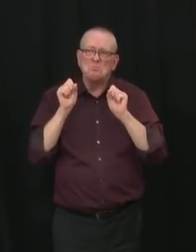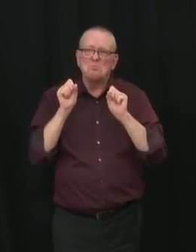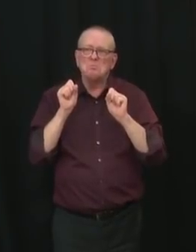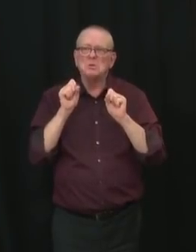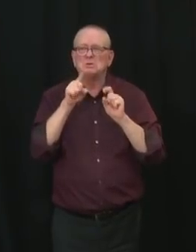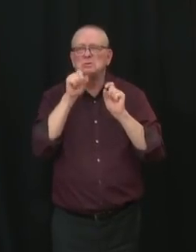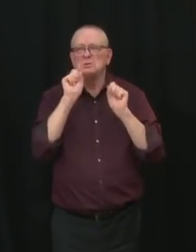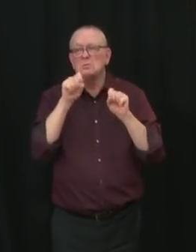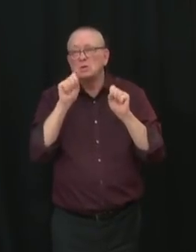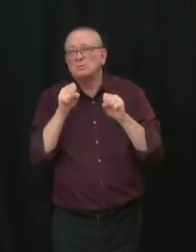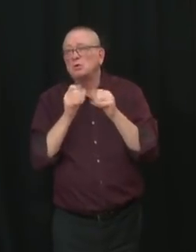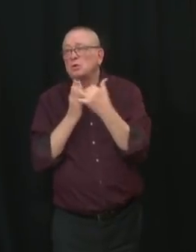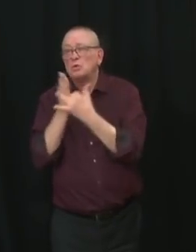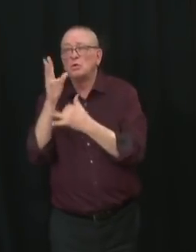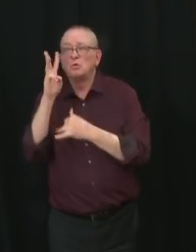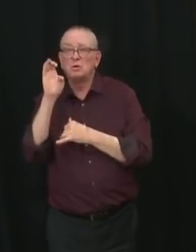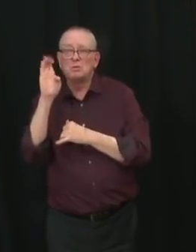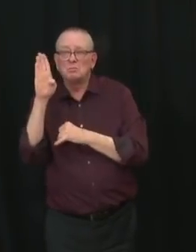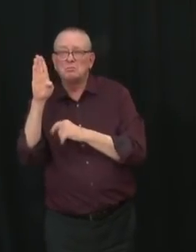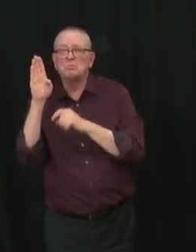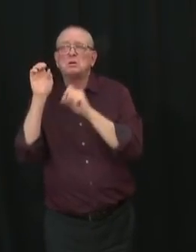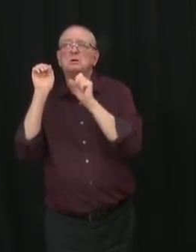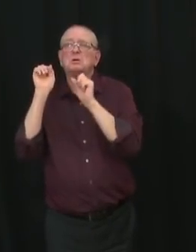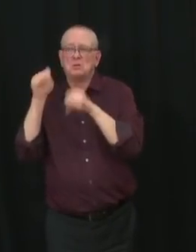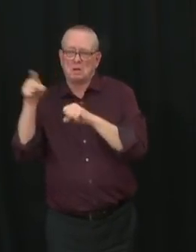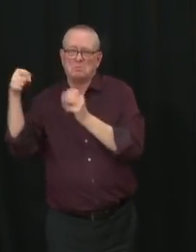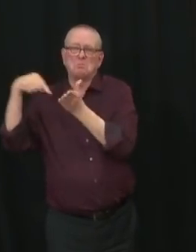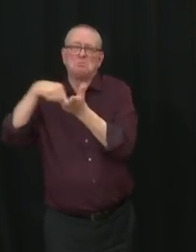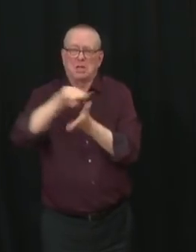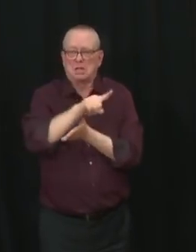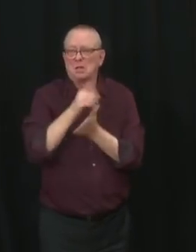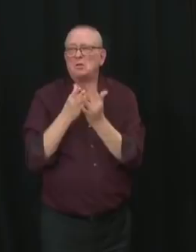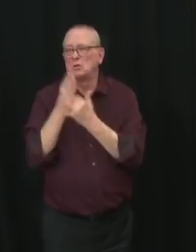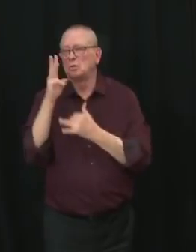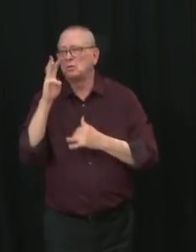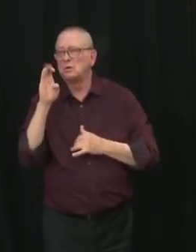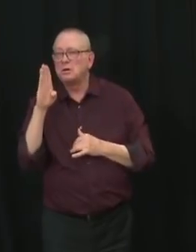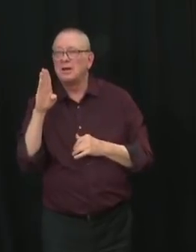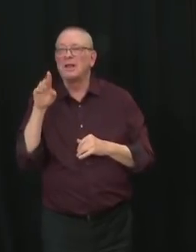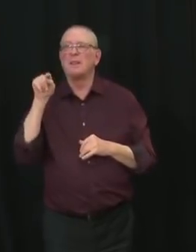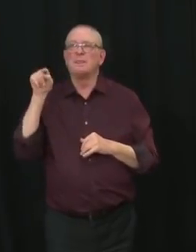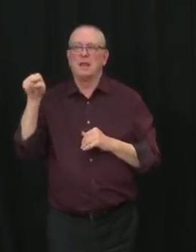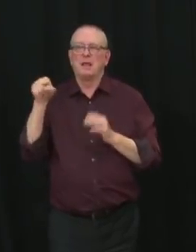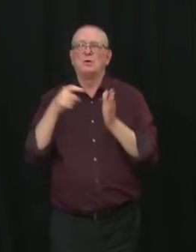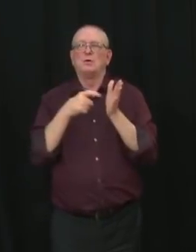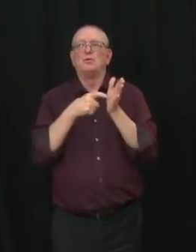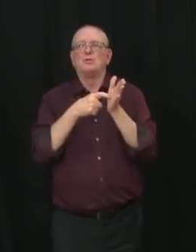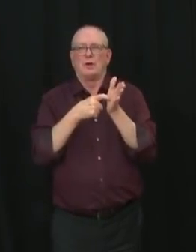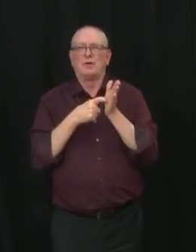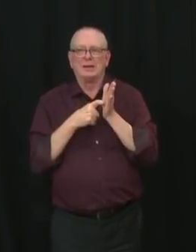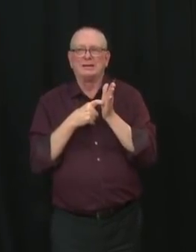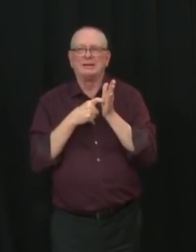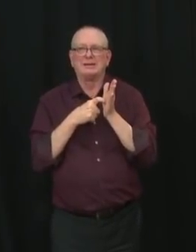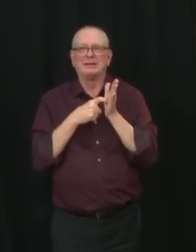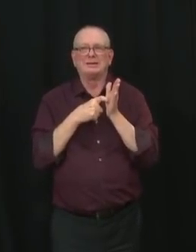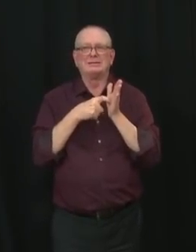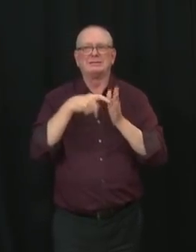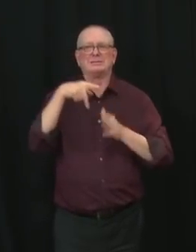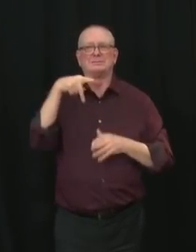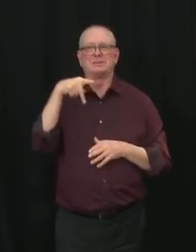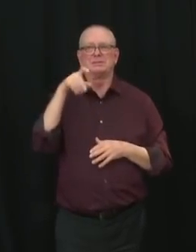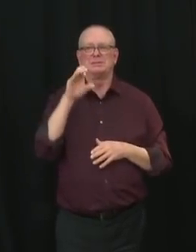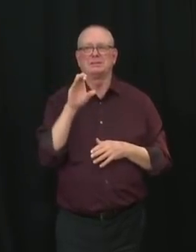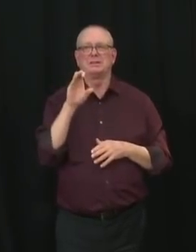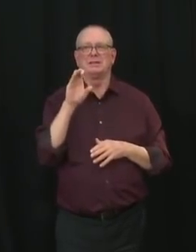accept a positive PCR or rapid test result or a doctor's diagnosis as part of their claim process, so a doctor's note is